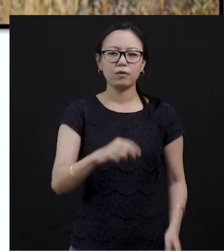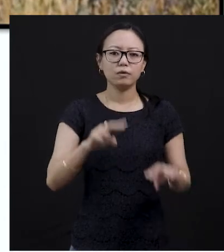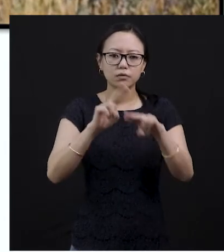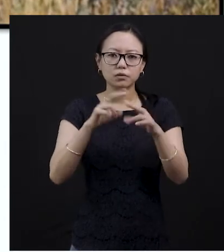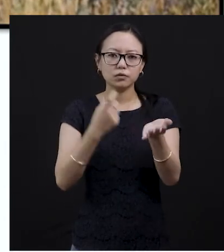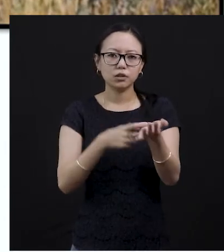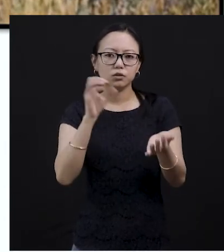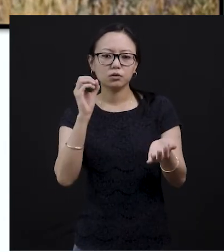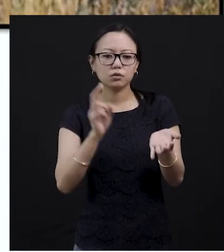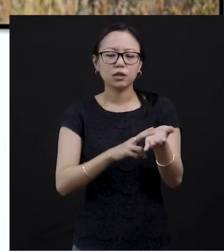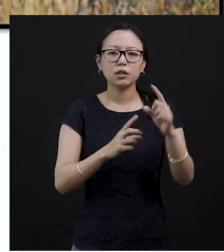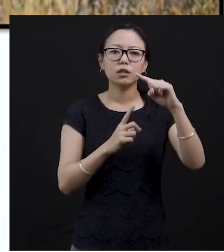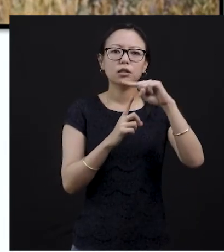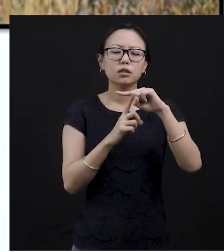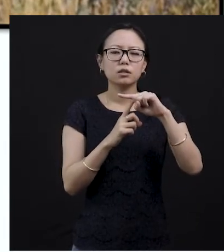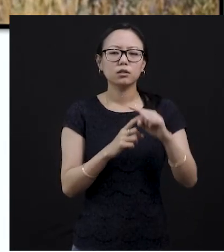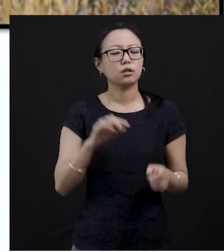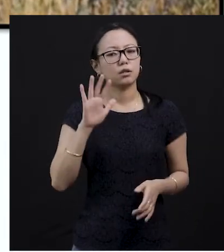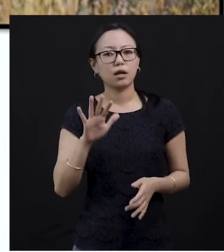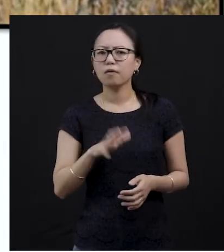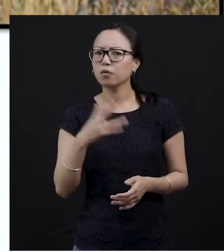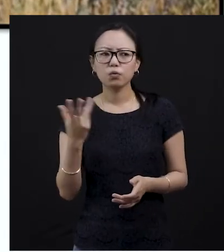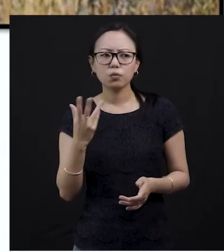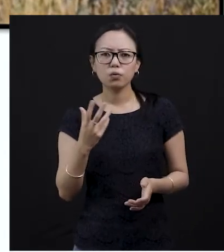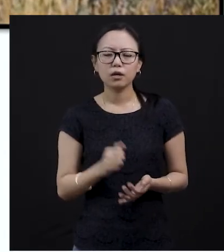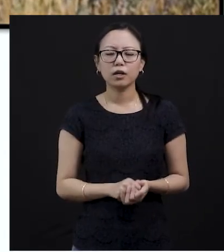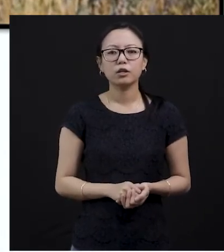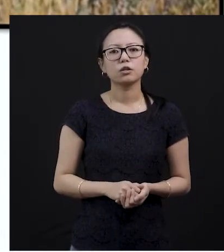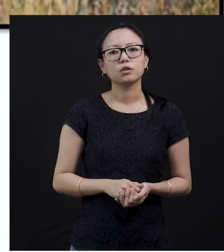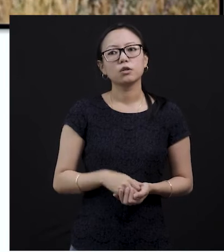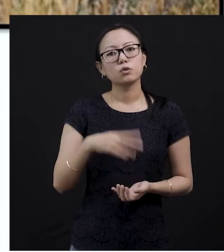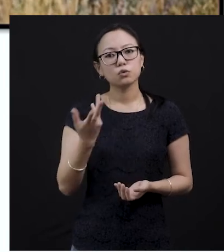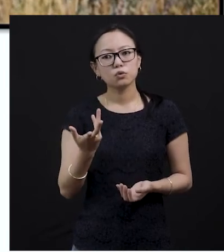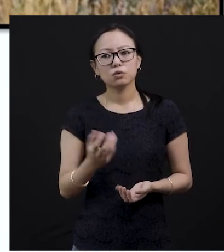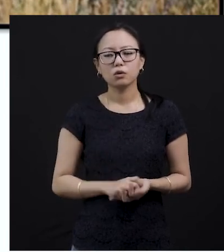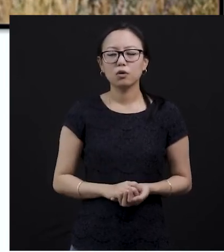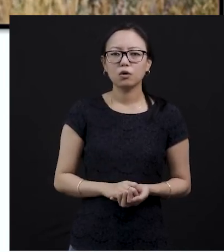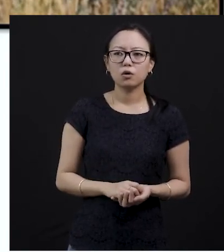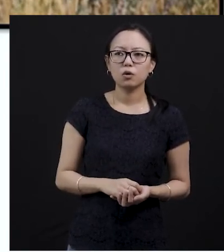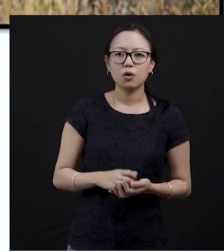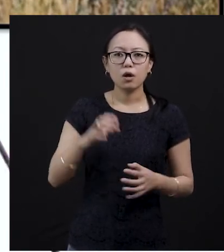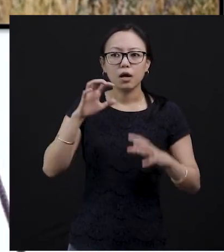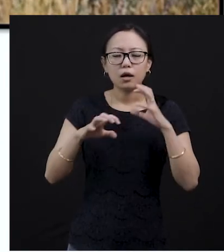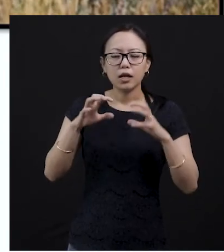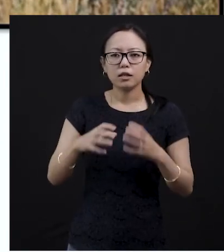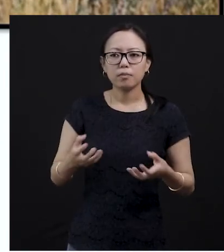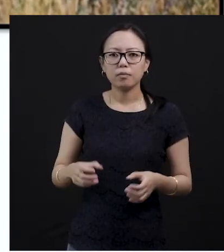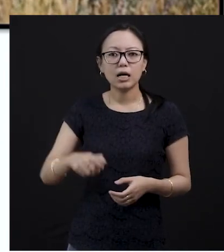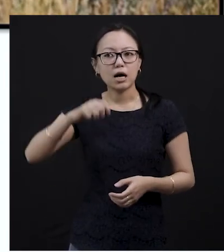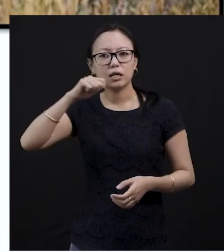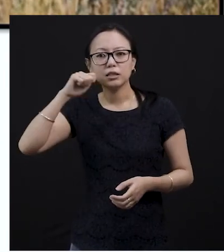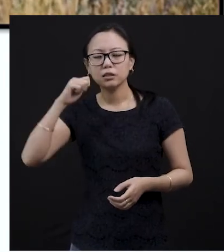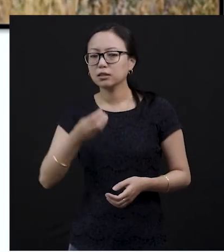its prey. What is a prey? A prey means the animals to eat. You know that animals like lions